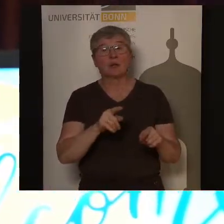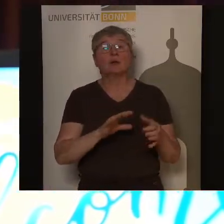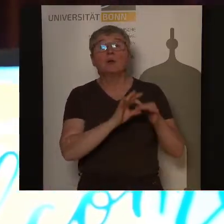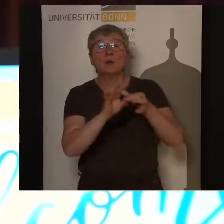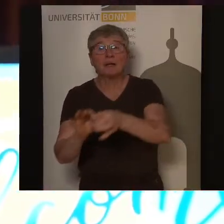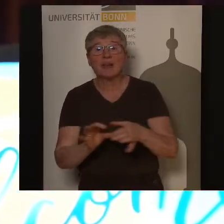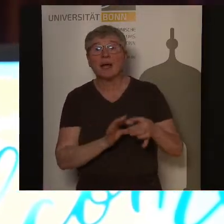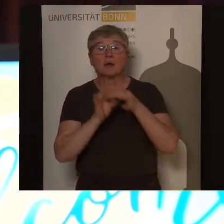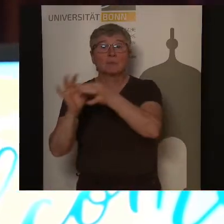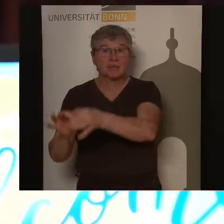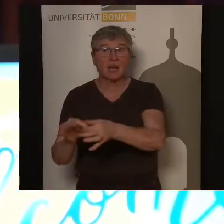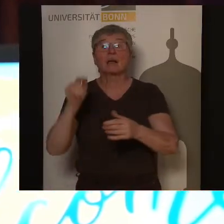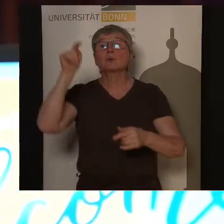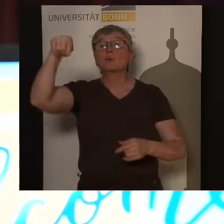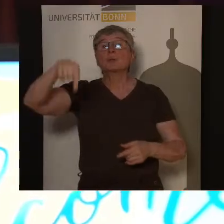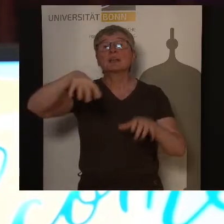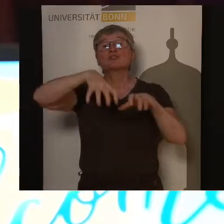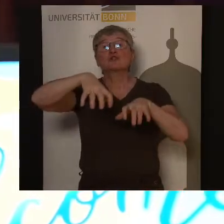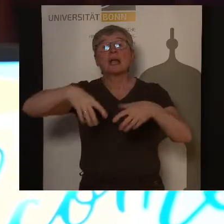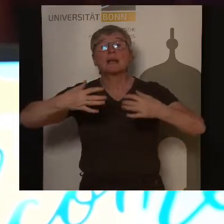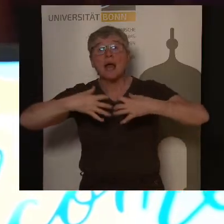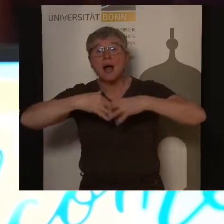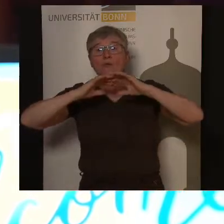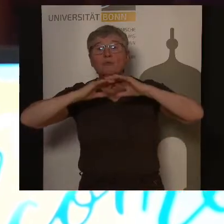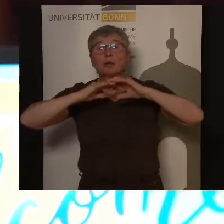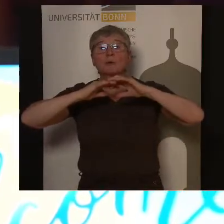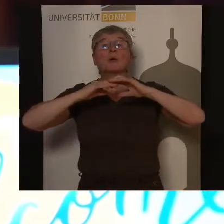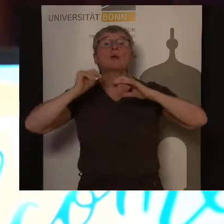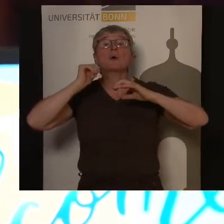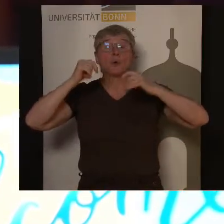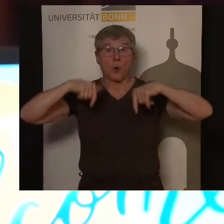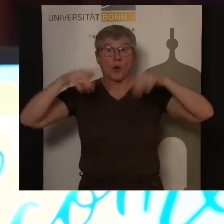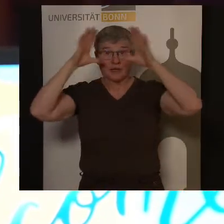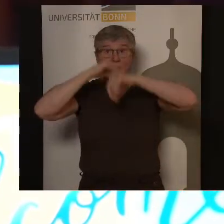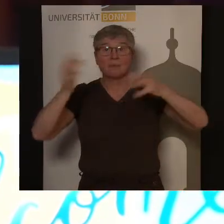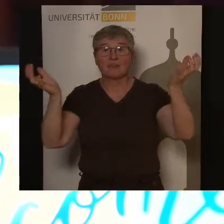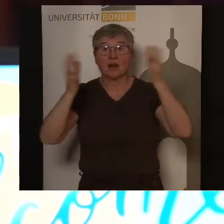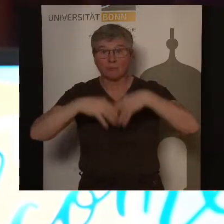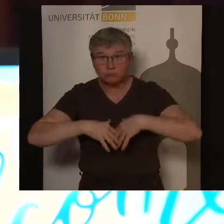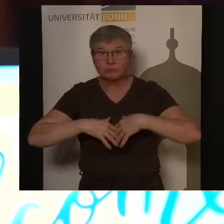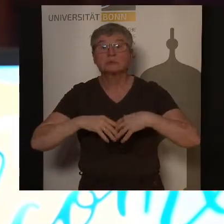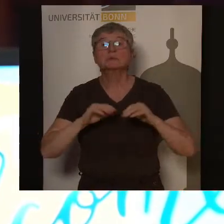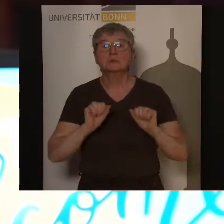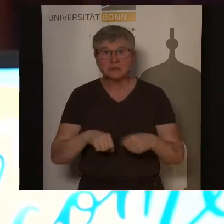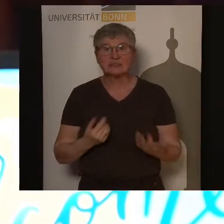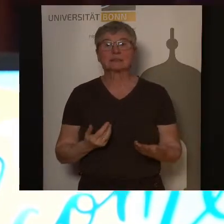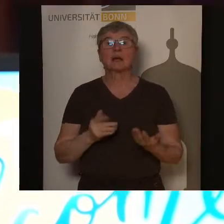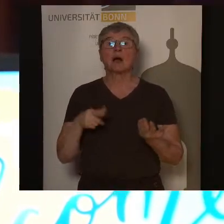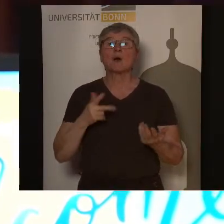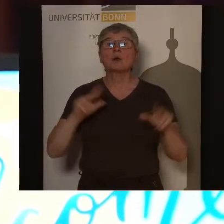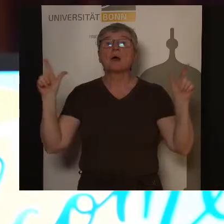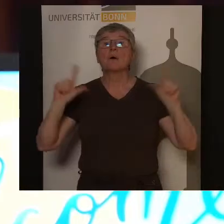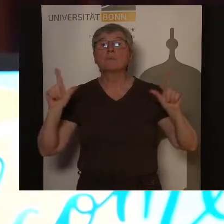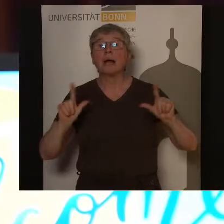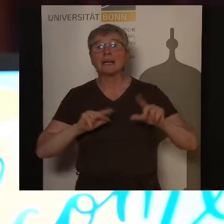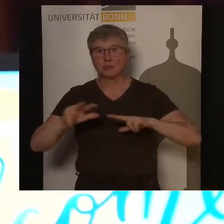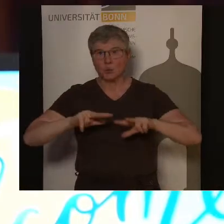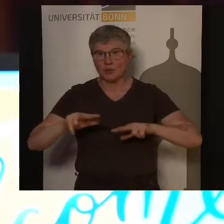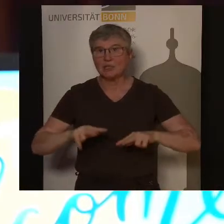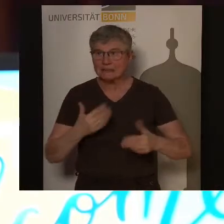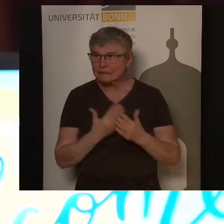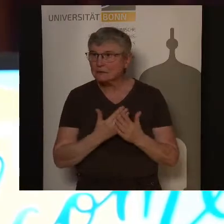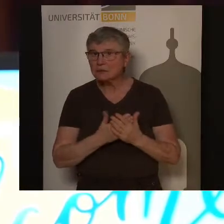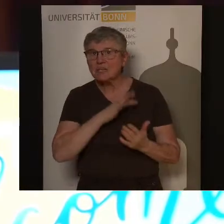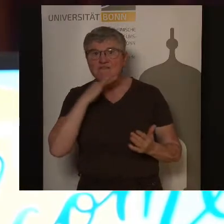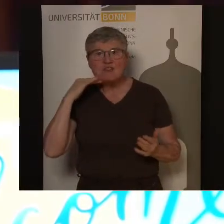language interpreters, and all of those who have set up the stalls and stands downstairs for the